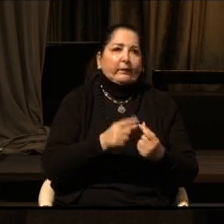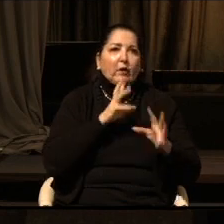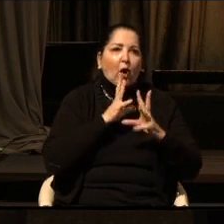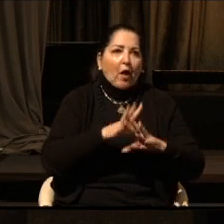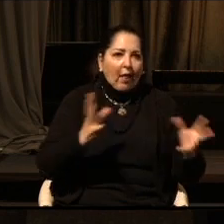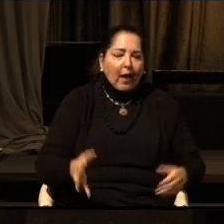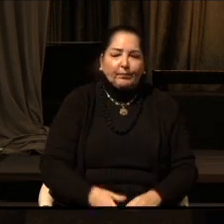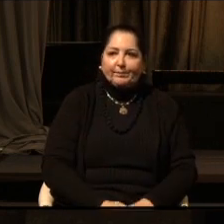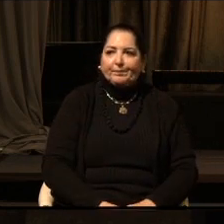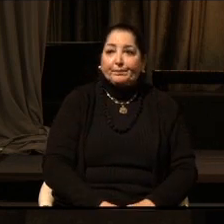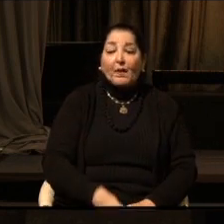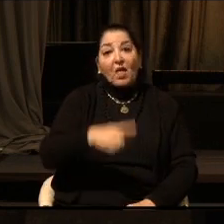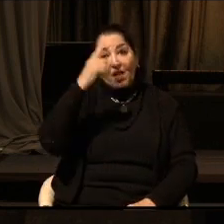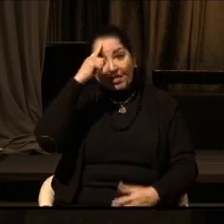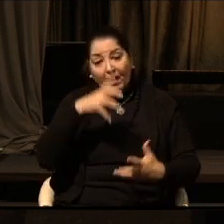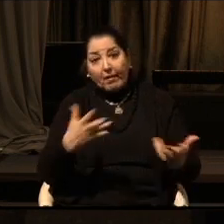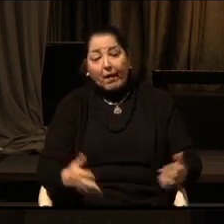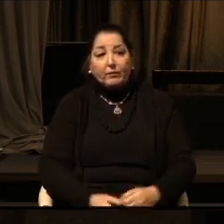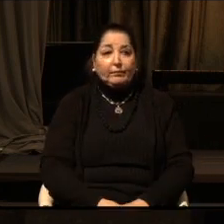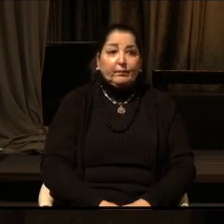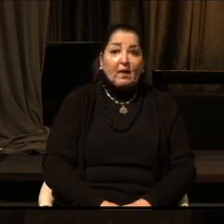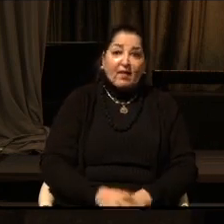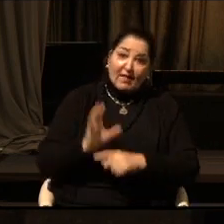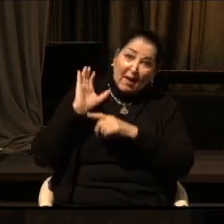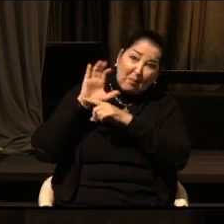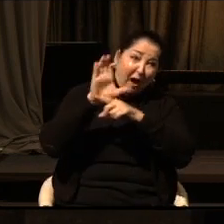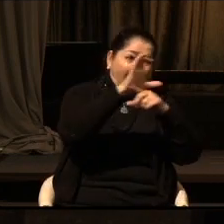pensive, bossy,